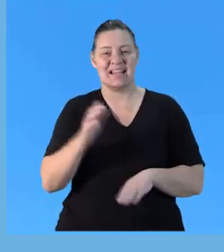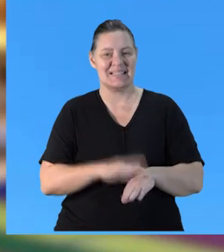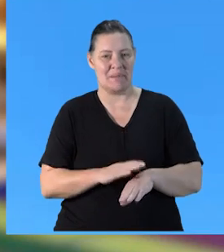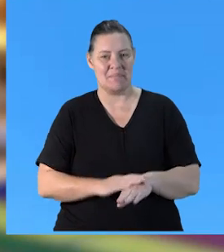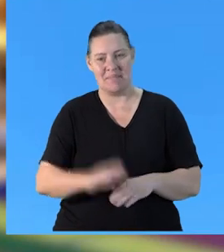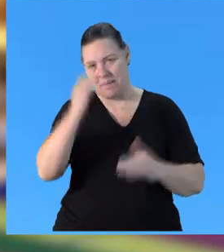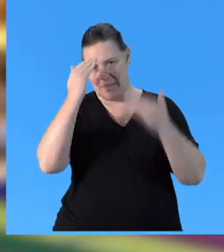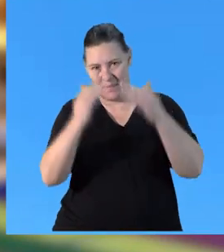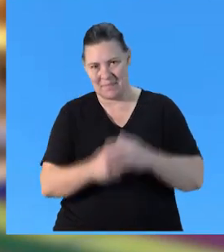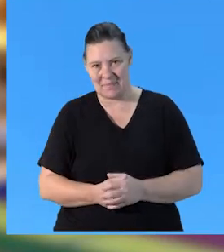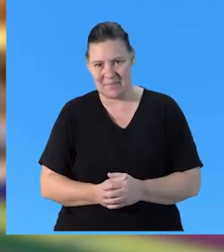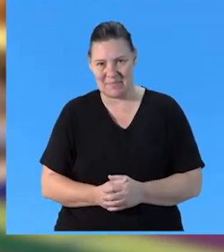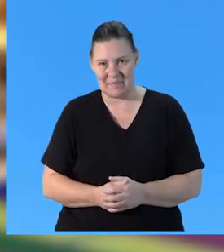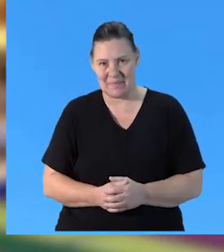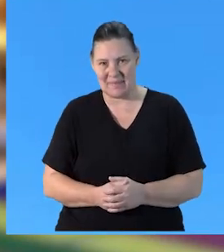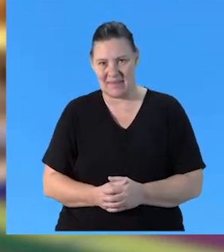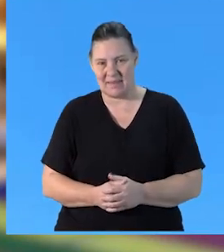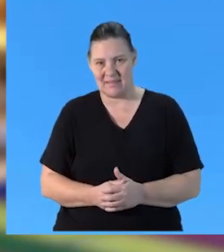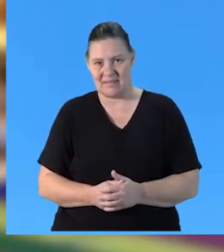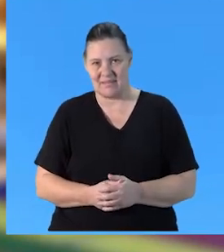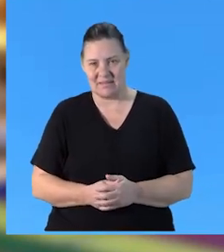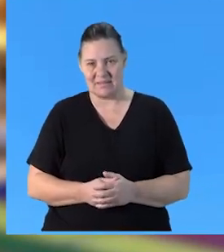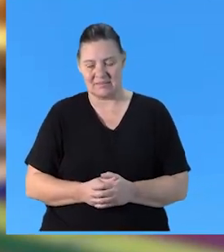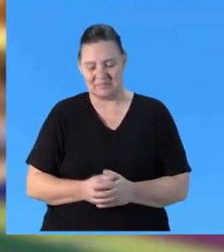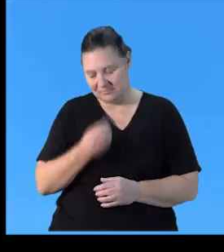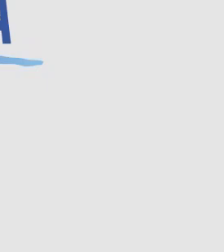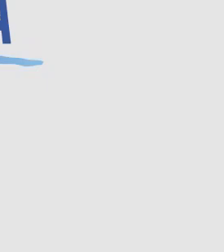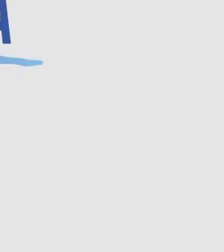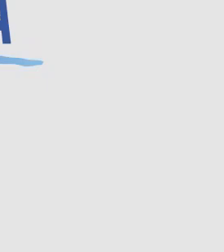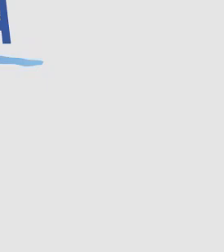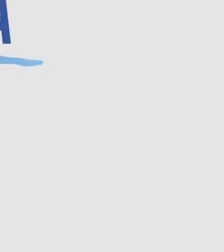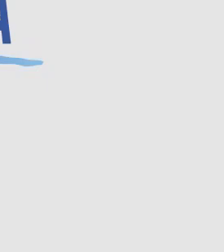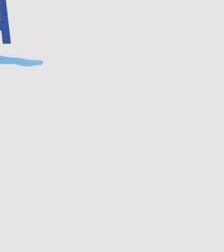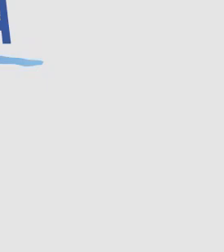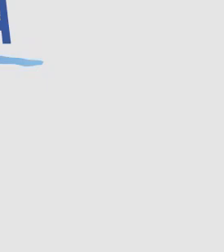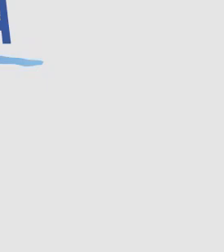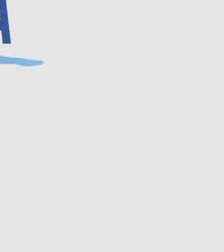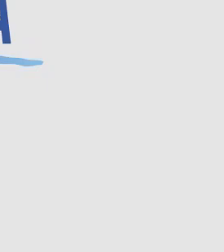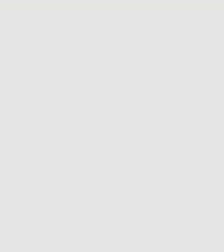circuit. Until I see you next time, bye.